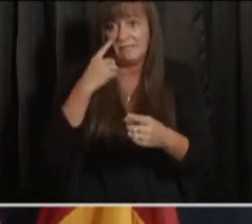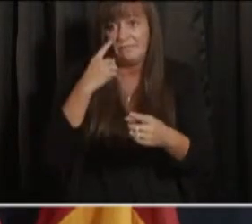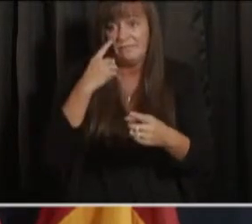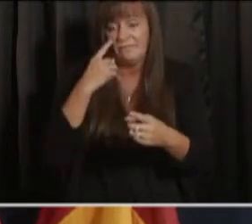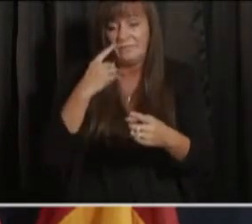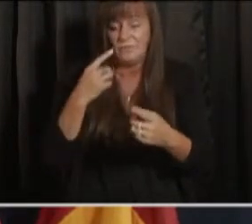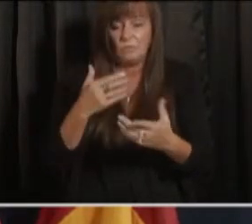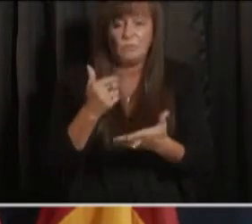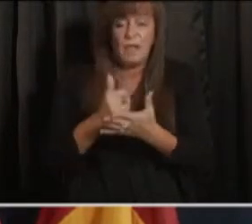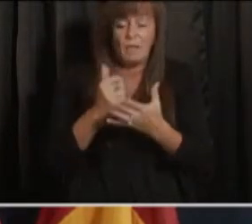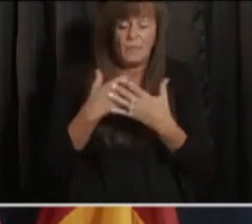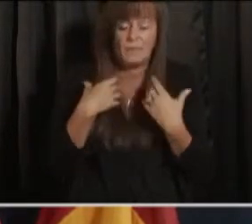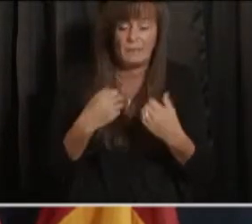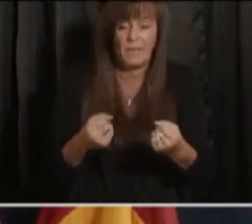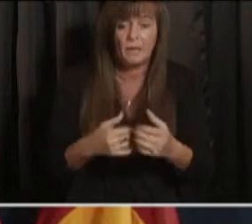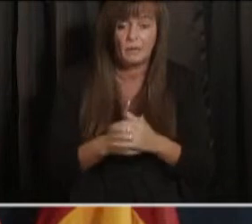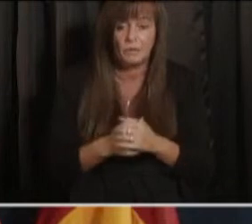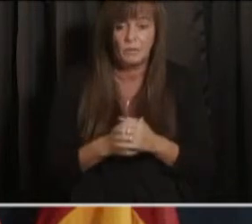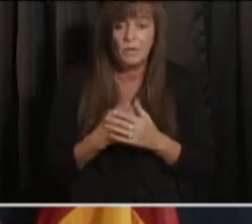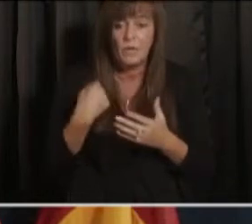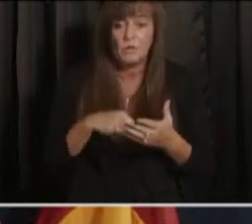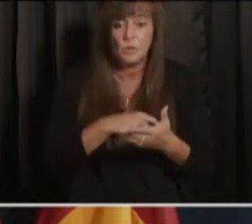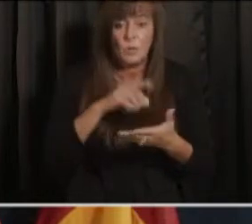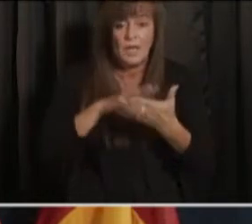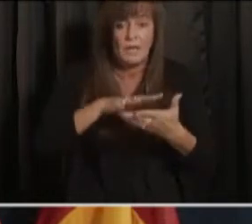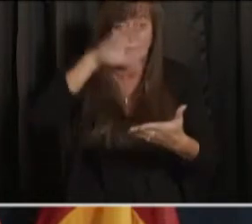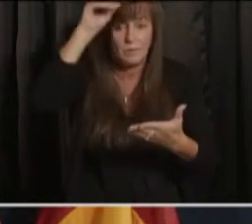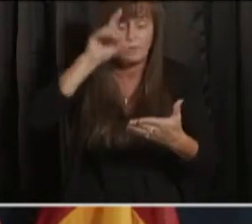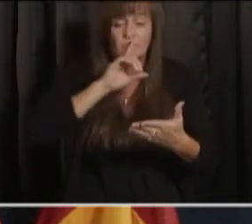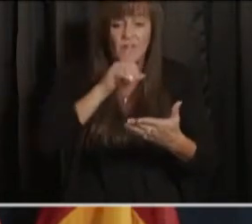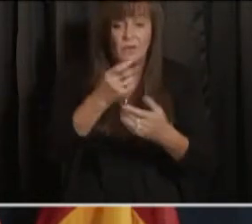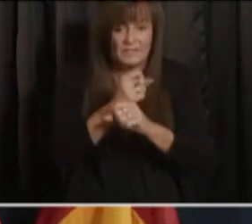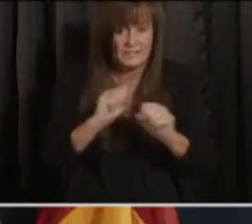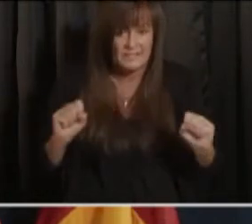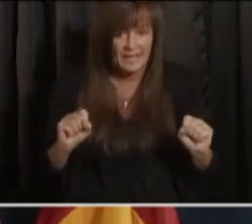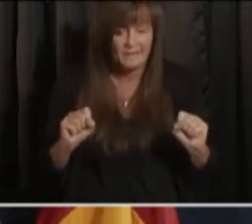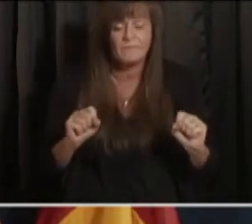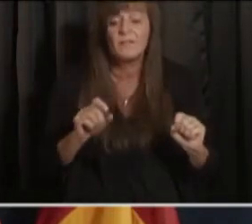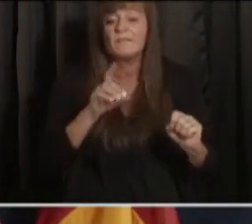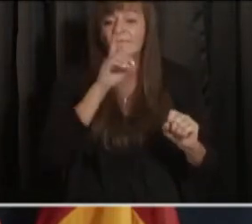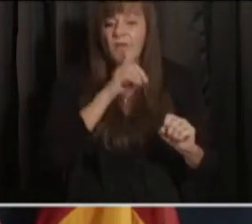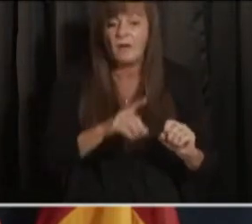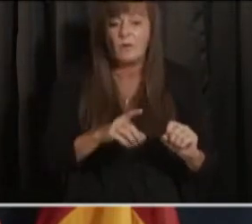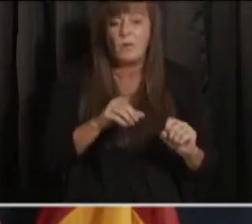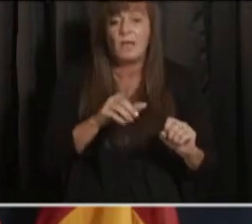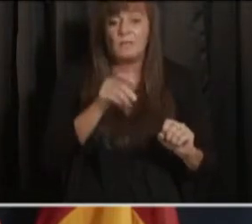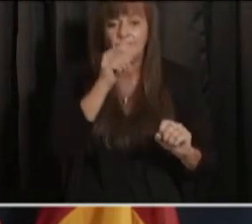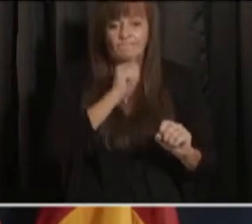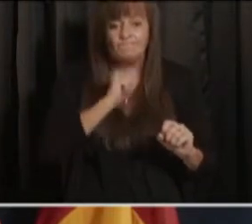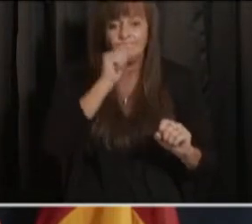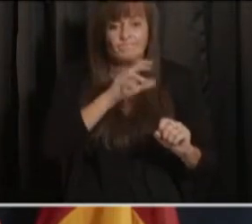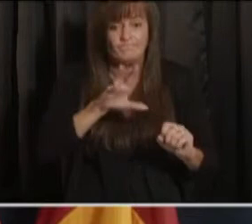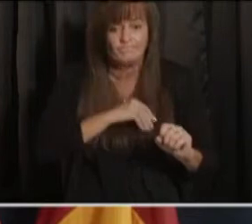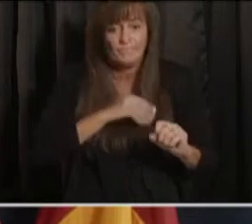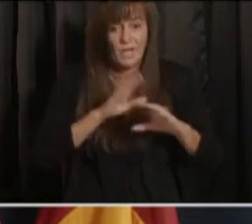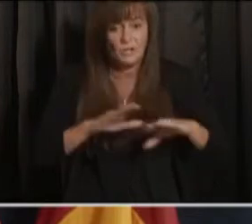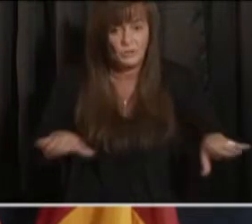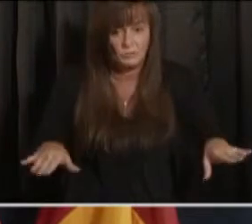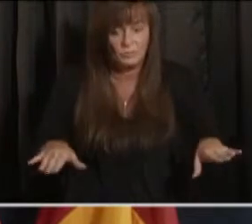help them get better. So we have learned that it's very safe, it's very well tolerated, and that those kids are also